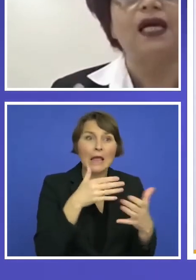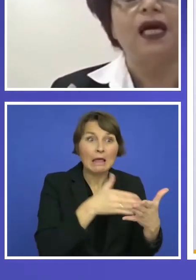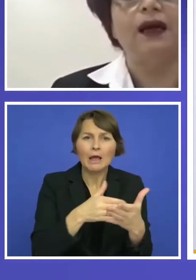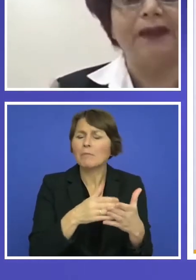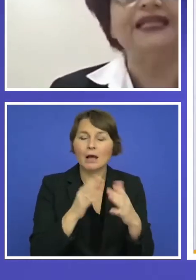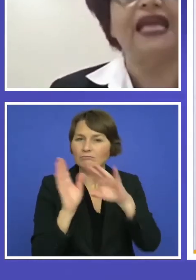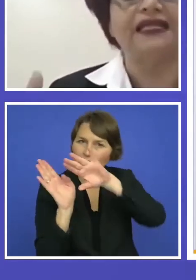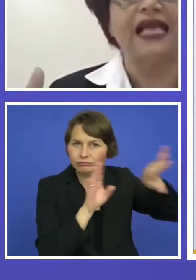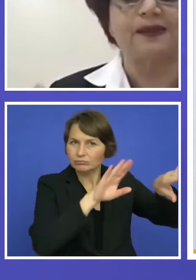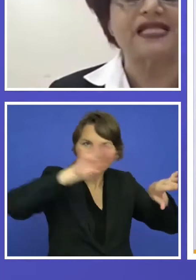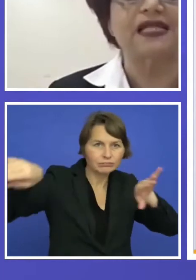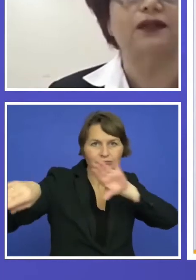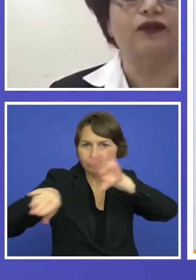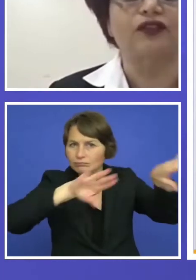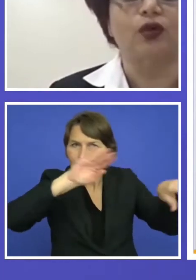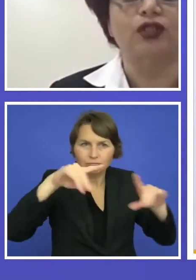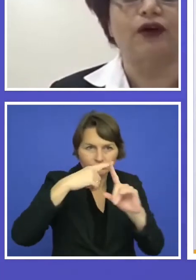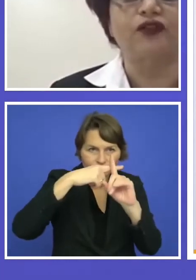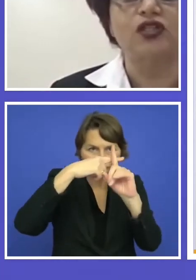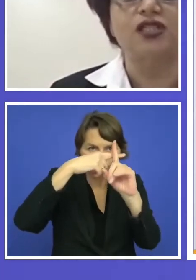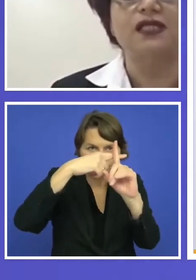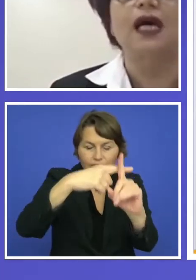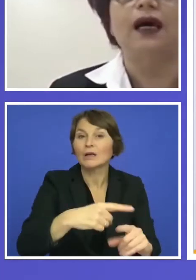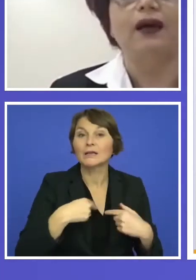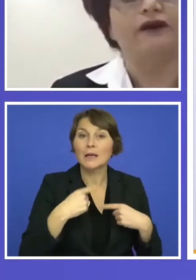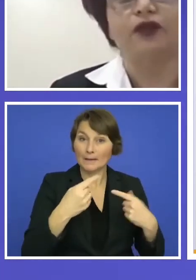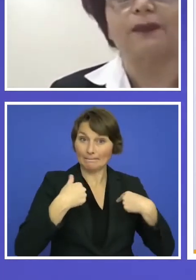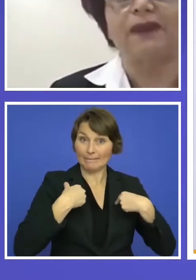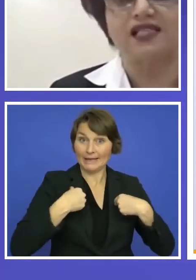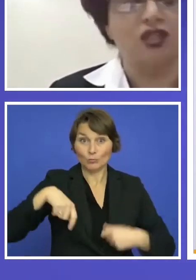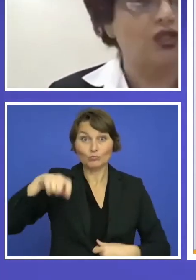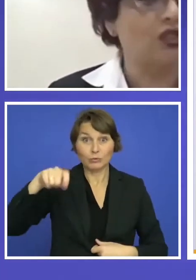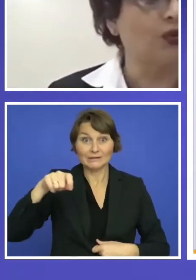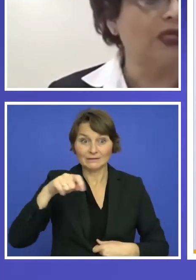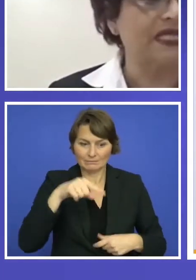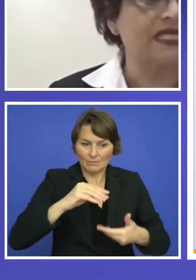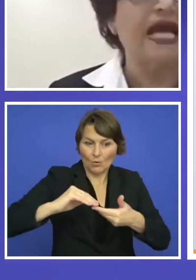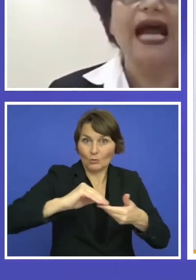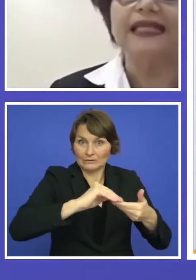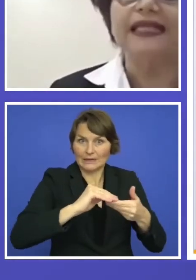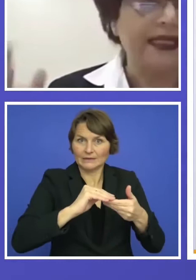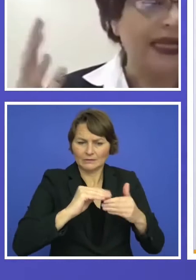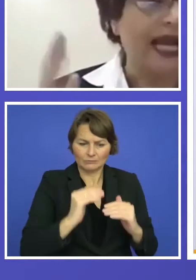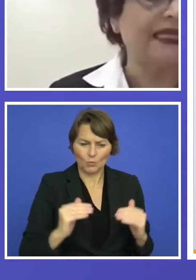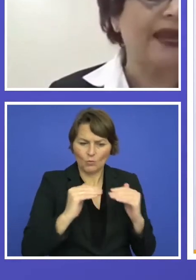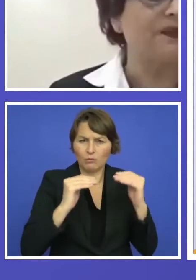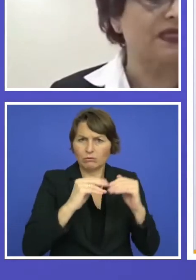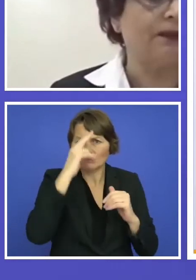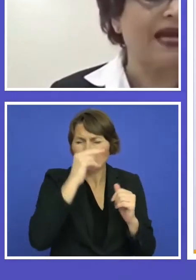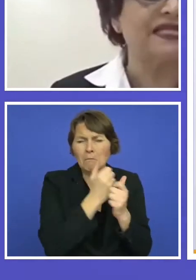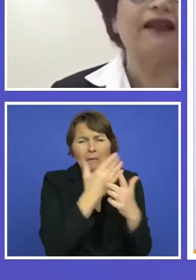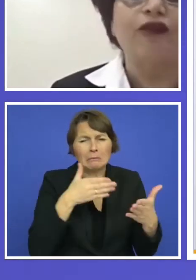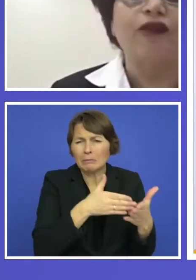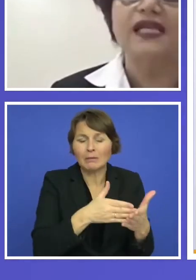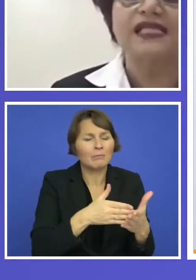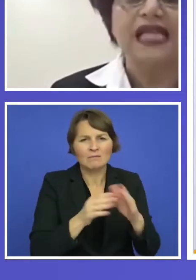during my mandate as president of the Order of Nurses for the past 2 years. And I